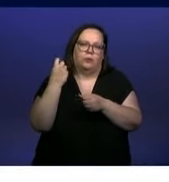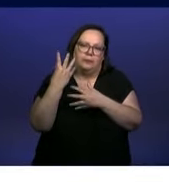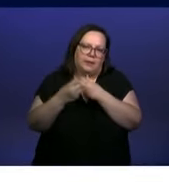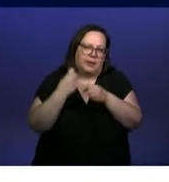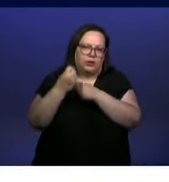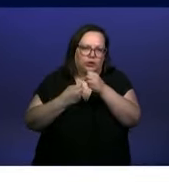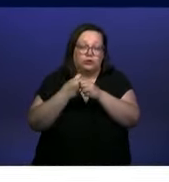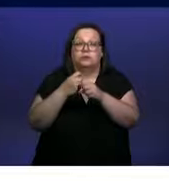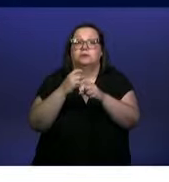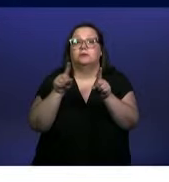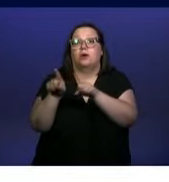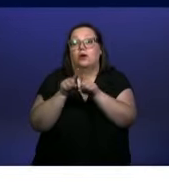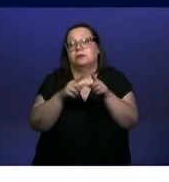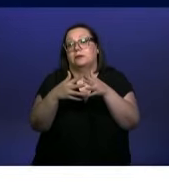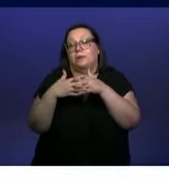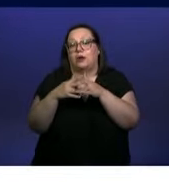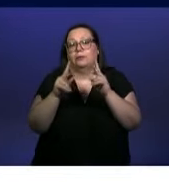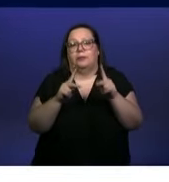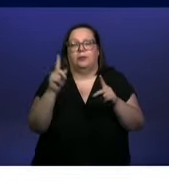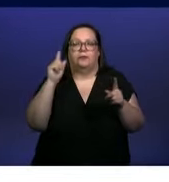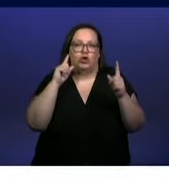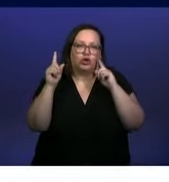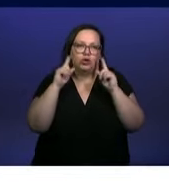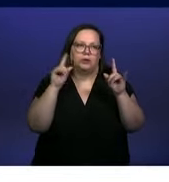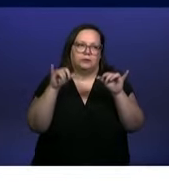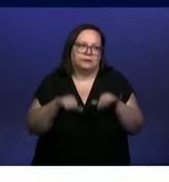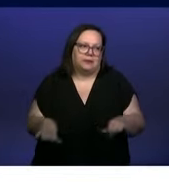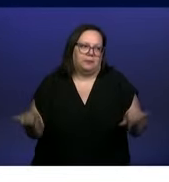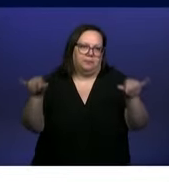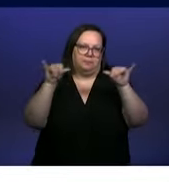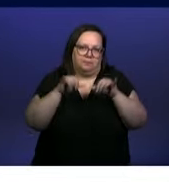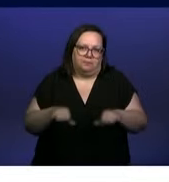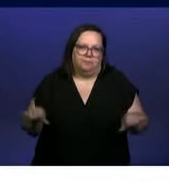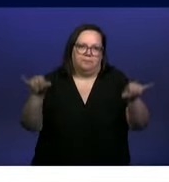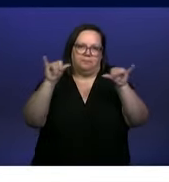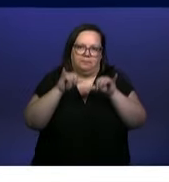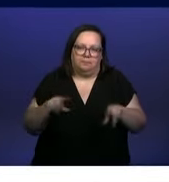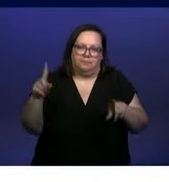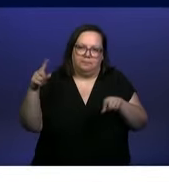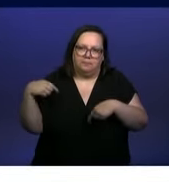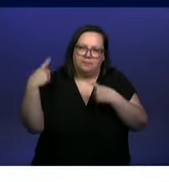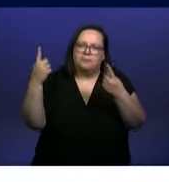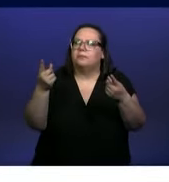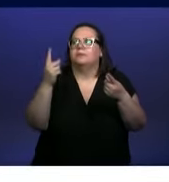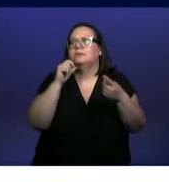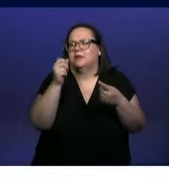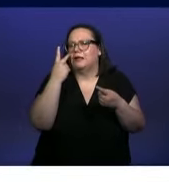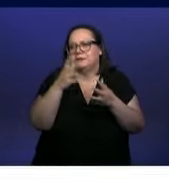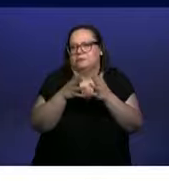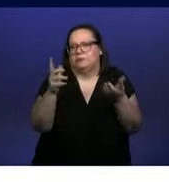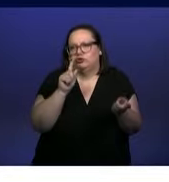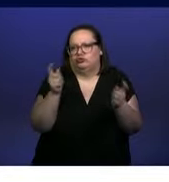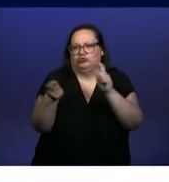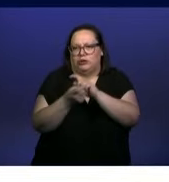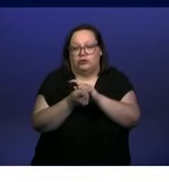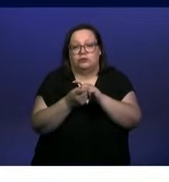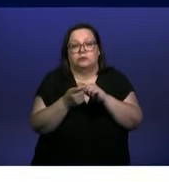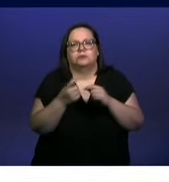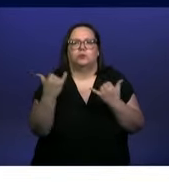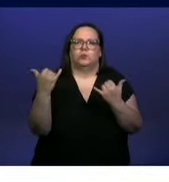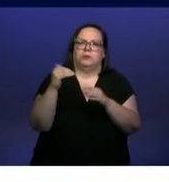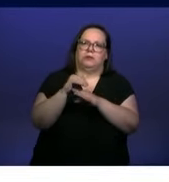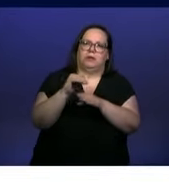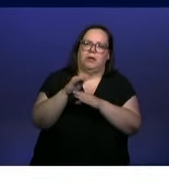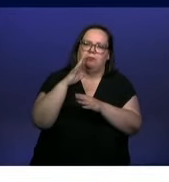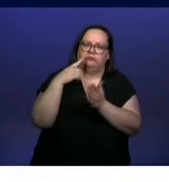American people have heard the same song and dance over and over again and have not seen much action there. So let's talk tonight about specific